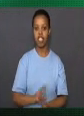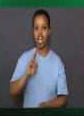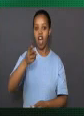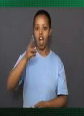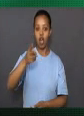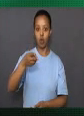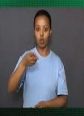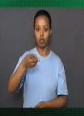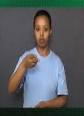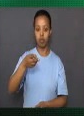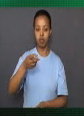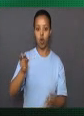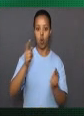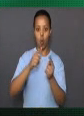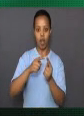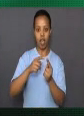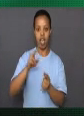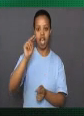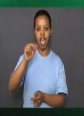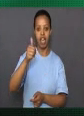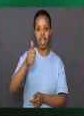Hydrogen is converted to